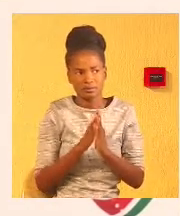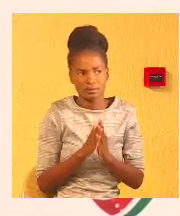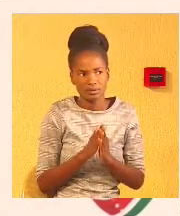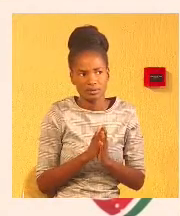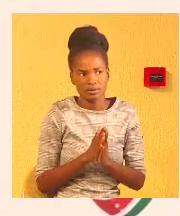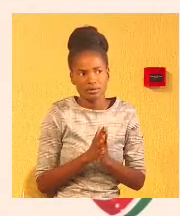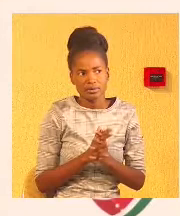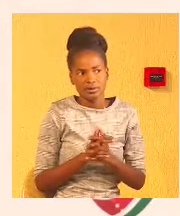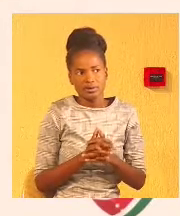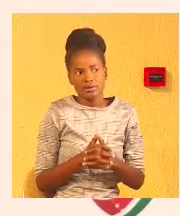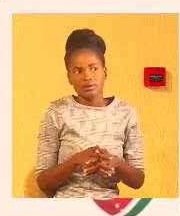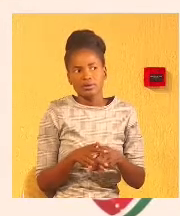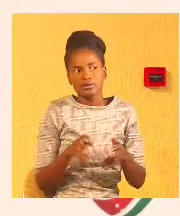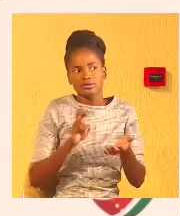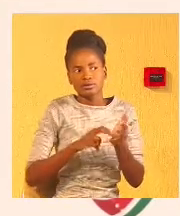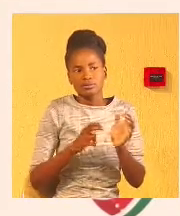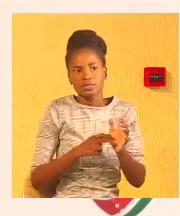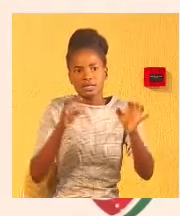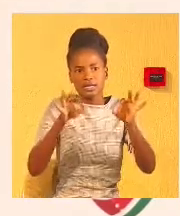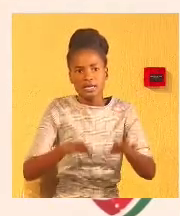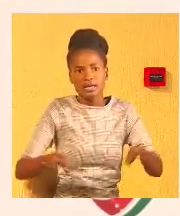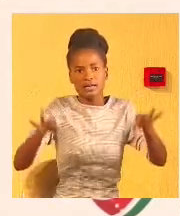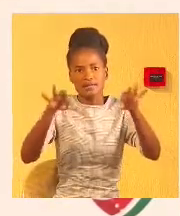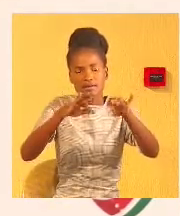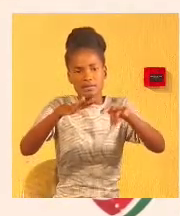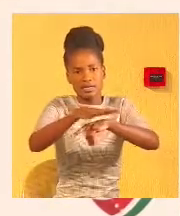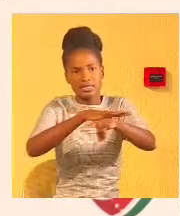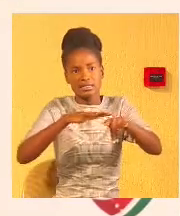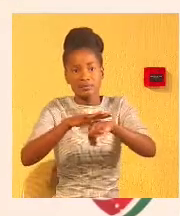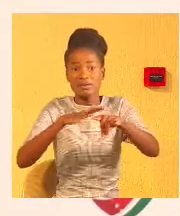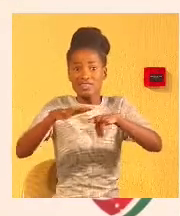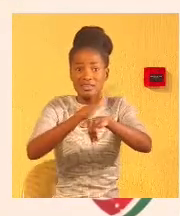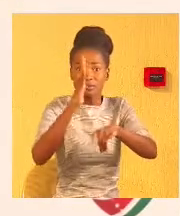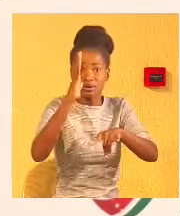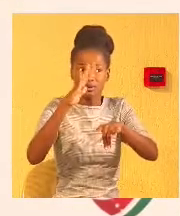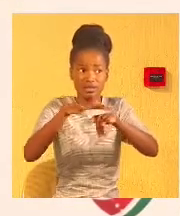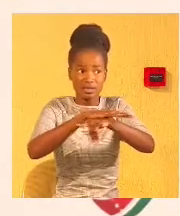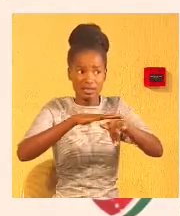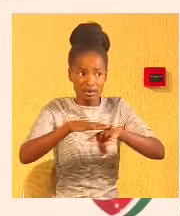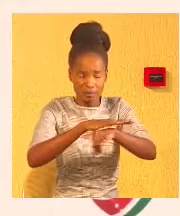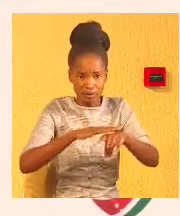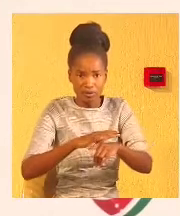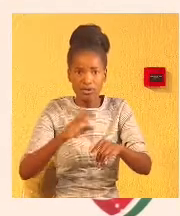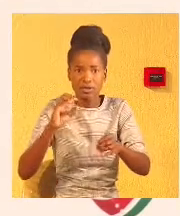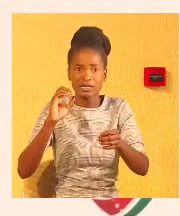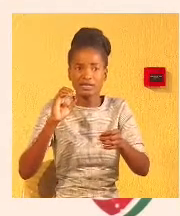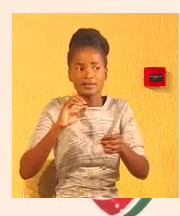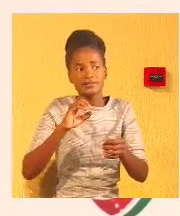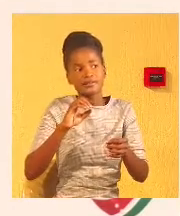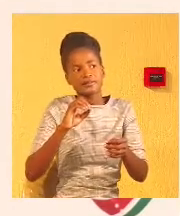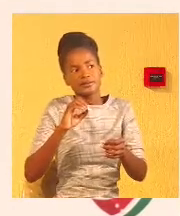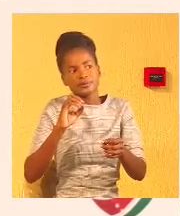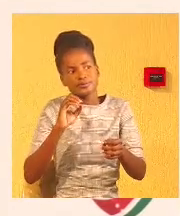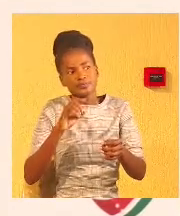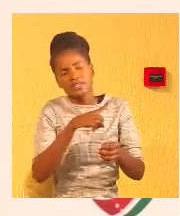then it exposed the crop and also the livestock. Herders also retreated to their homes. So it exposed